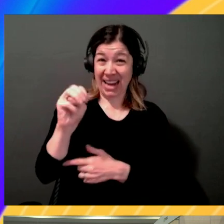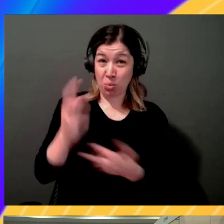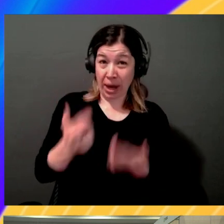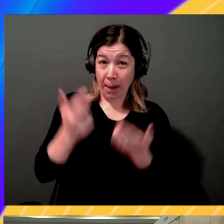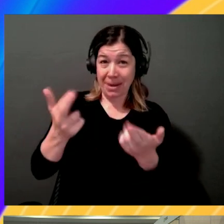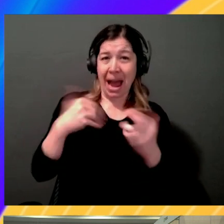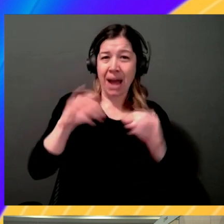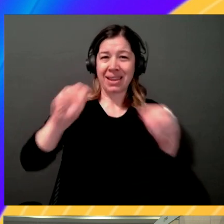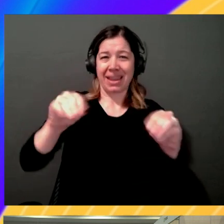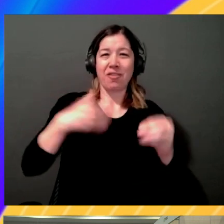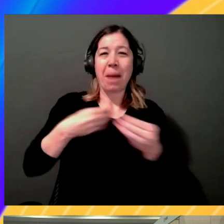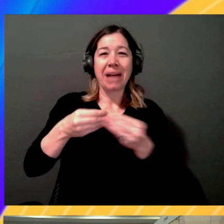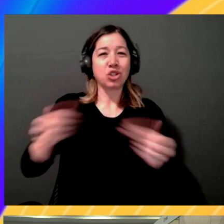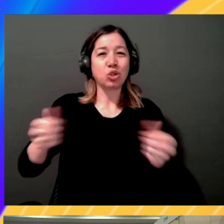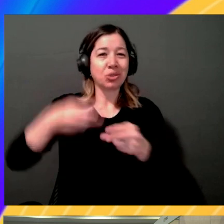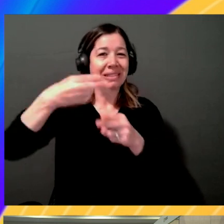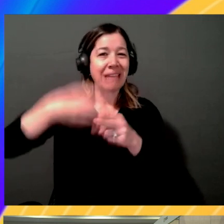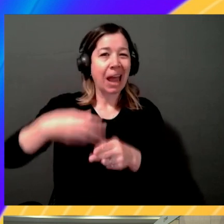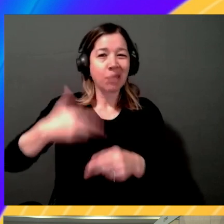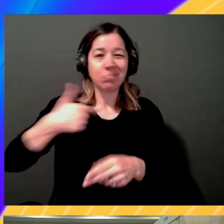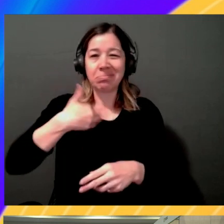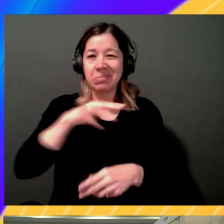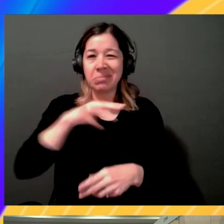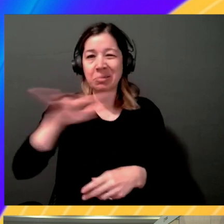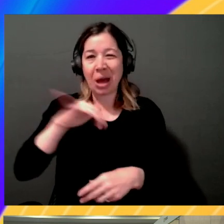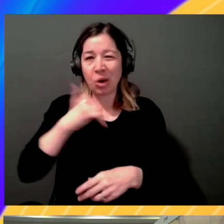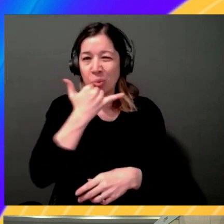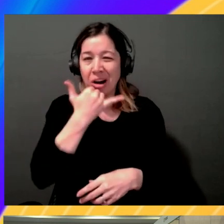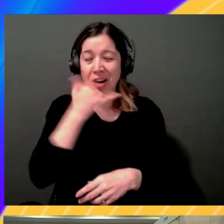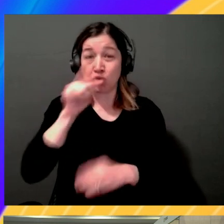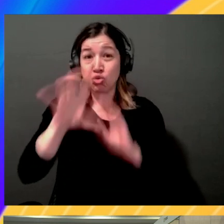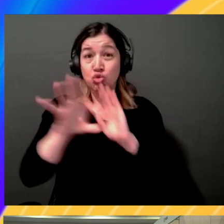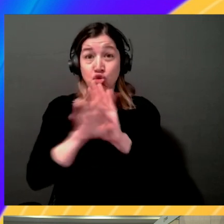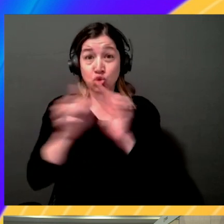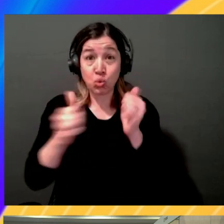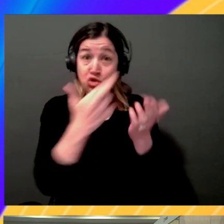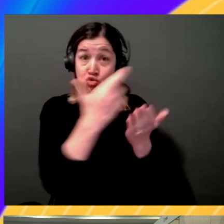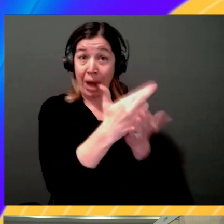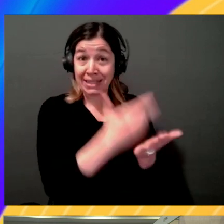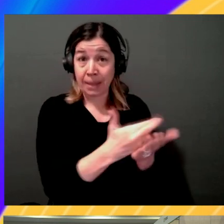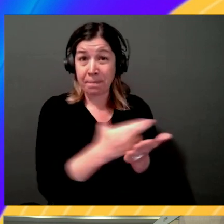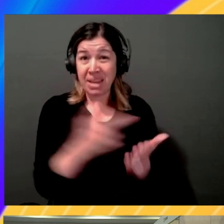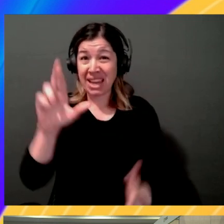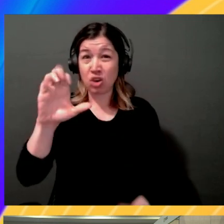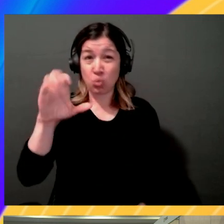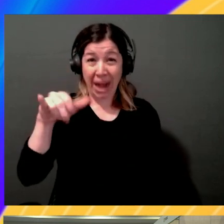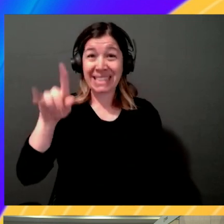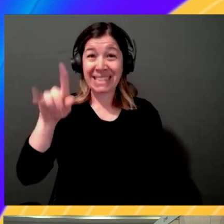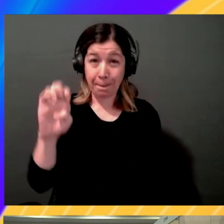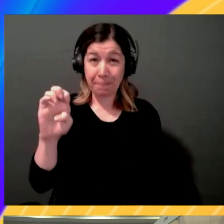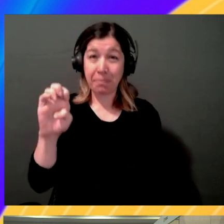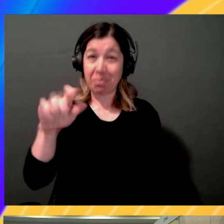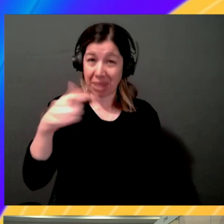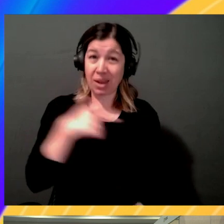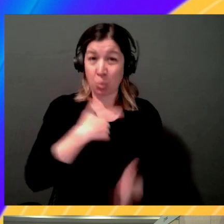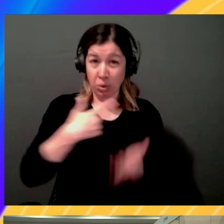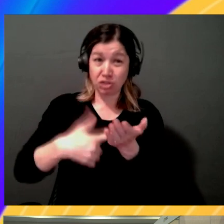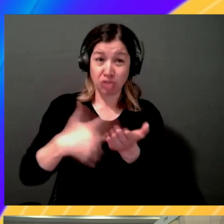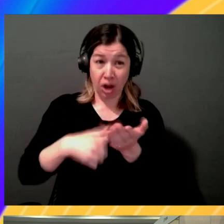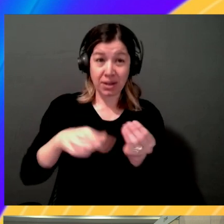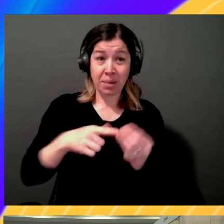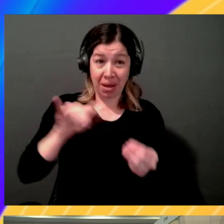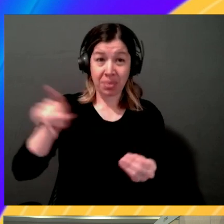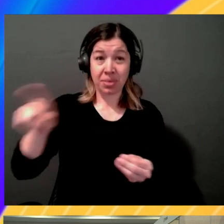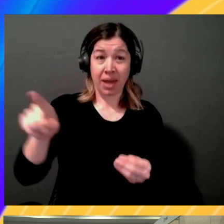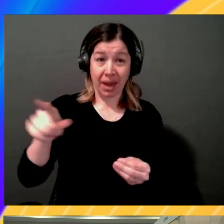spelled right. And you choose a recipe. We talked about recipes earlier. Yeah, and features, yeah. You have the option here. You could bring back like similar items